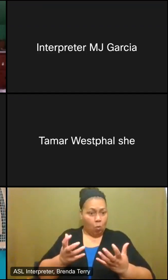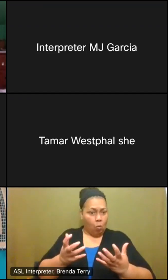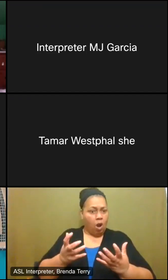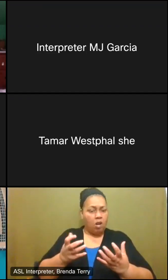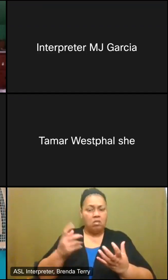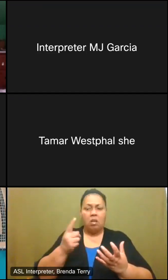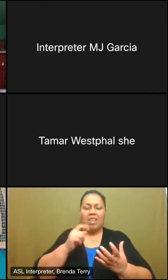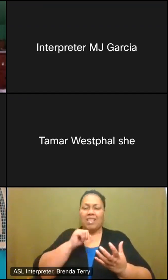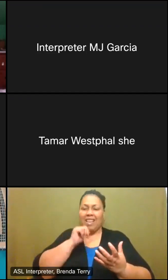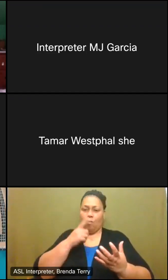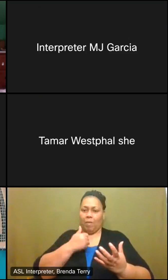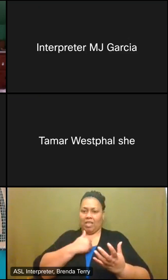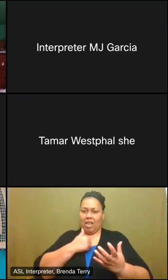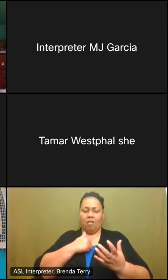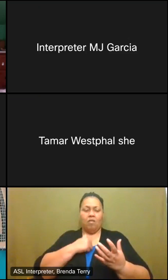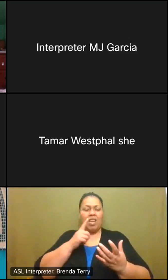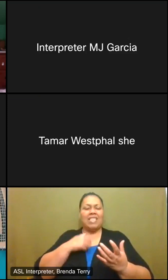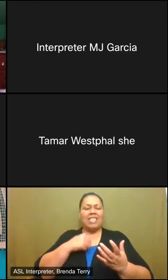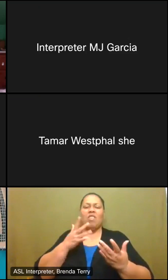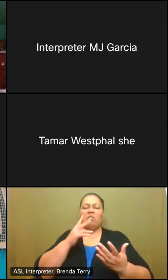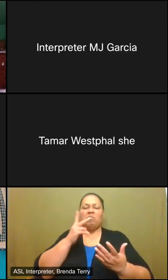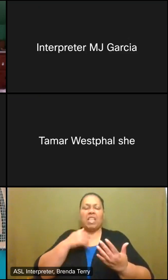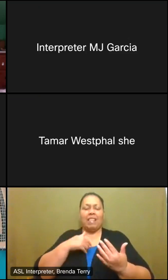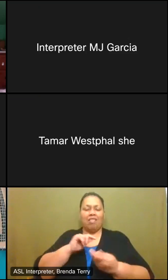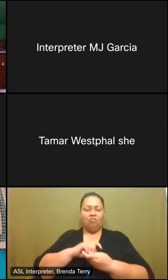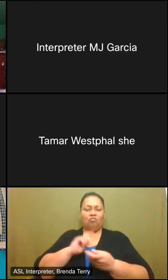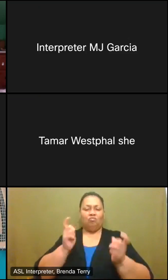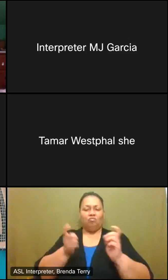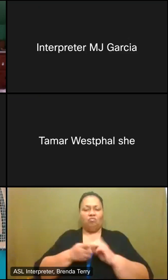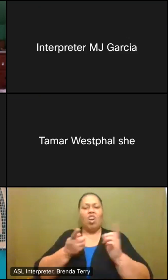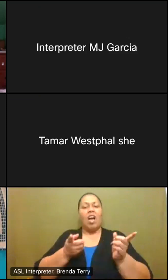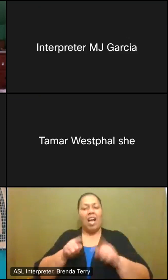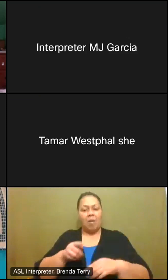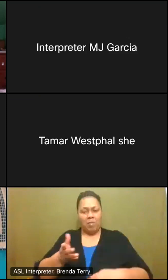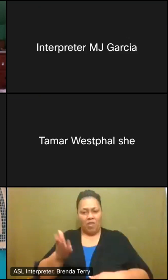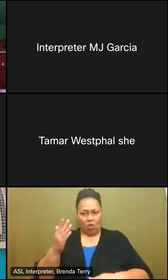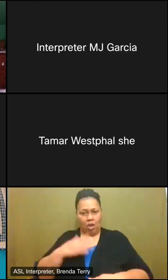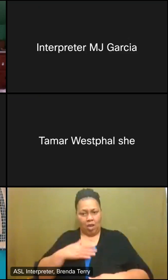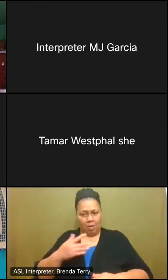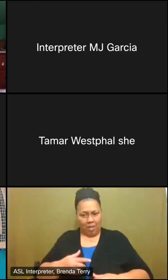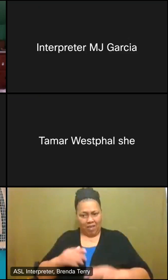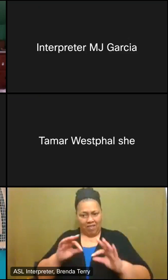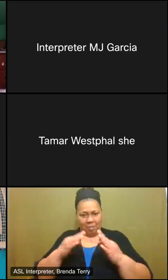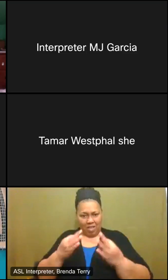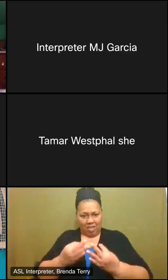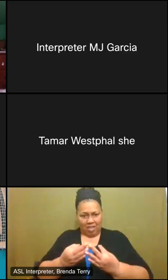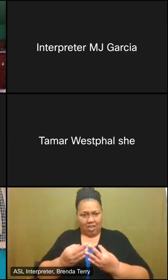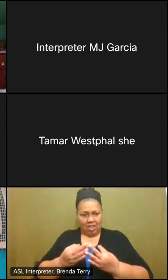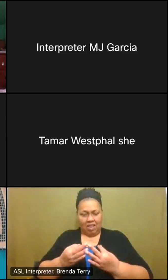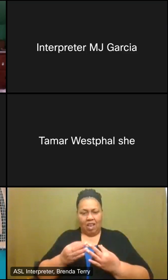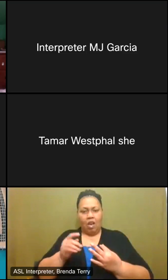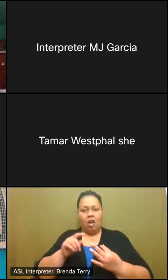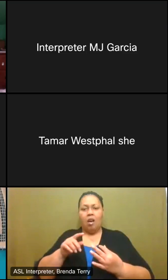me, because I've seen that transformation before in my family, taking those